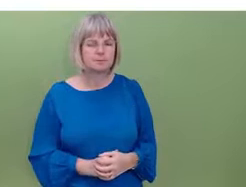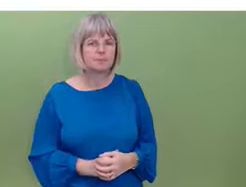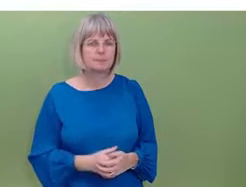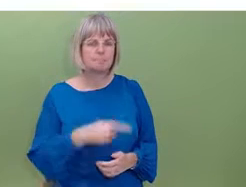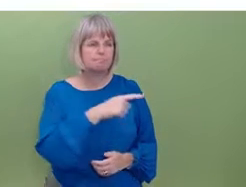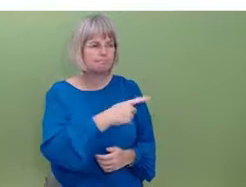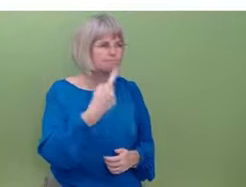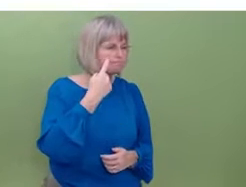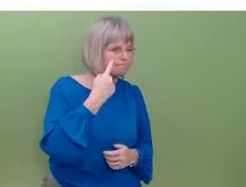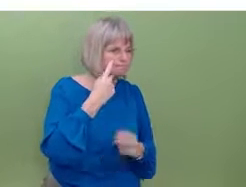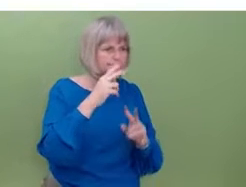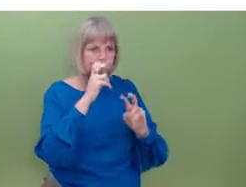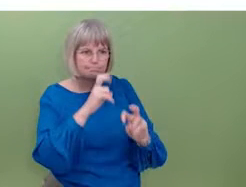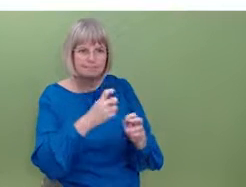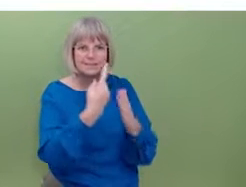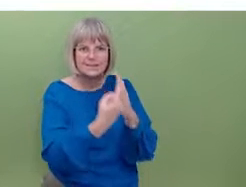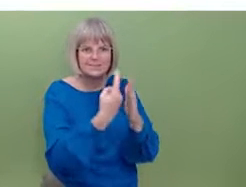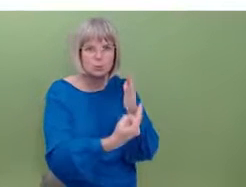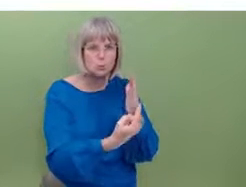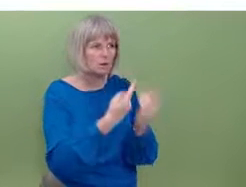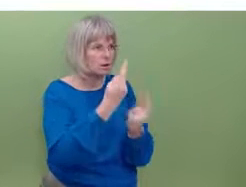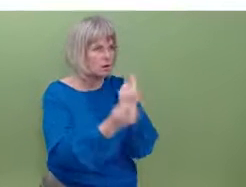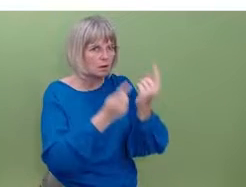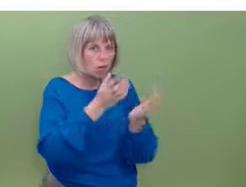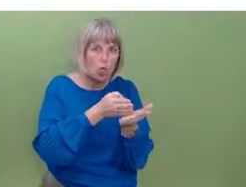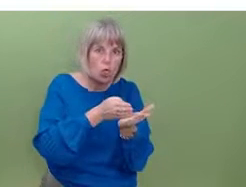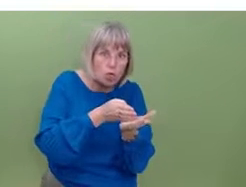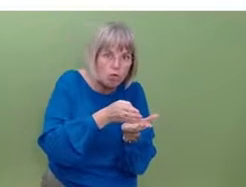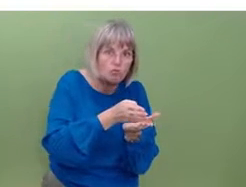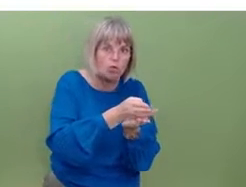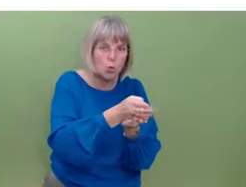individuals going through this period.